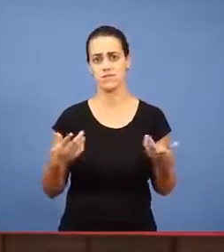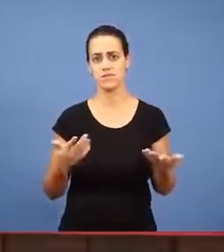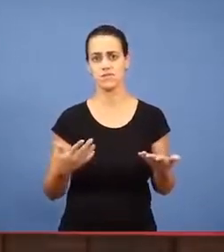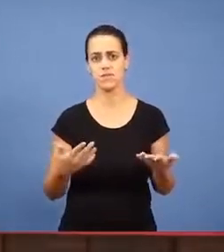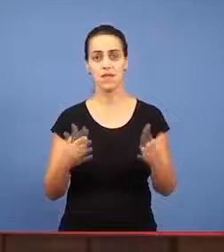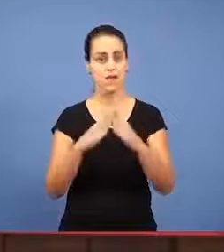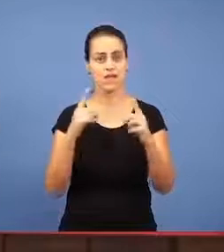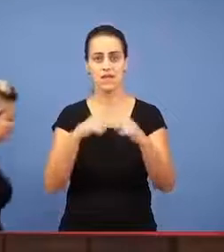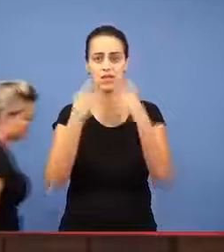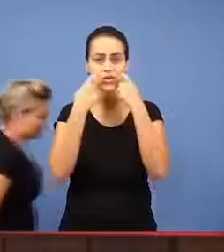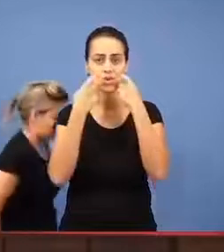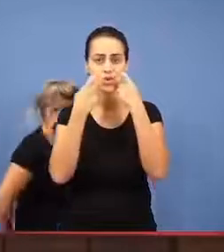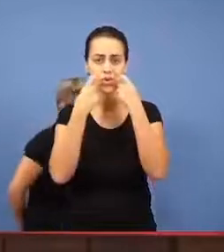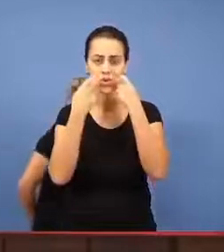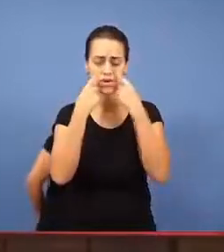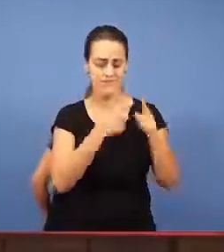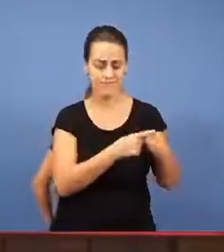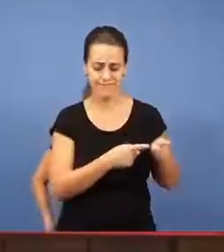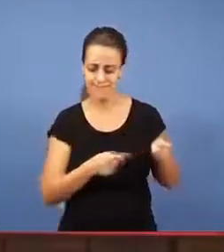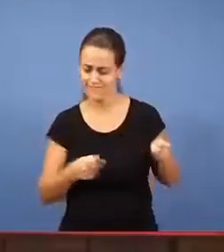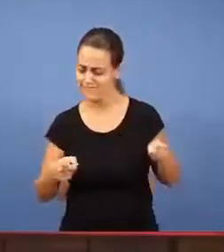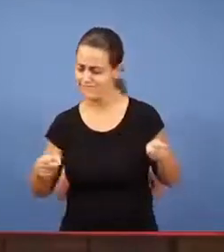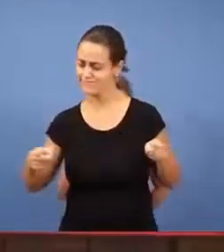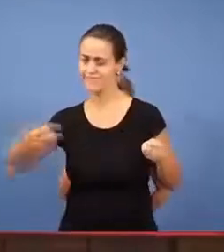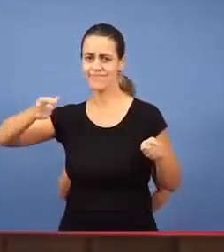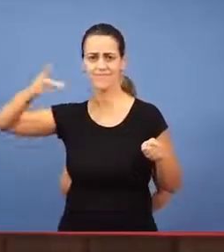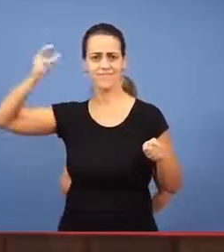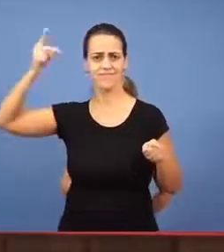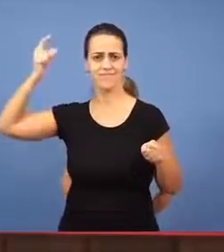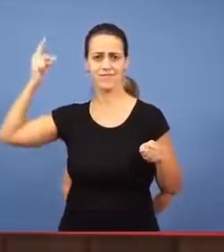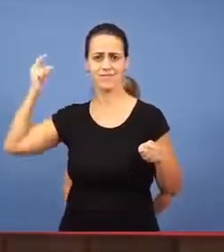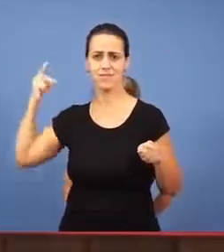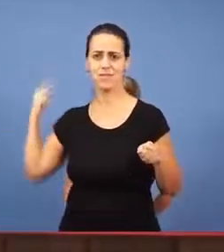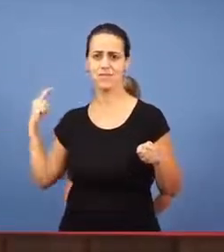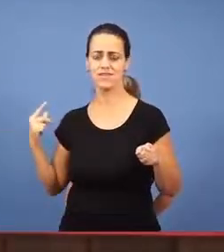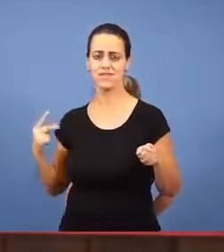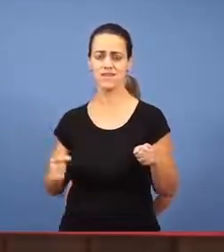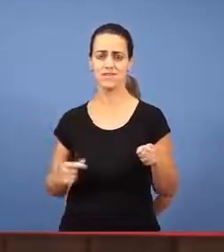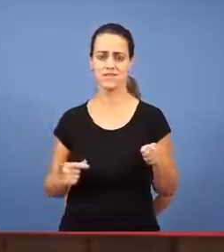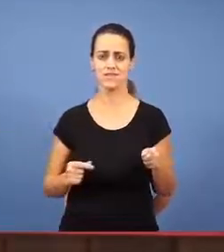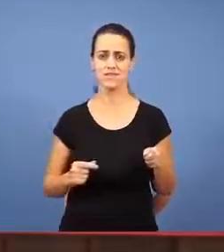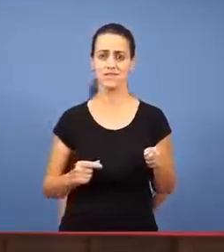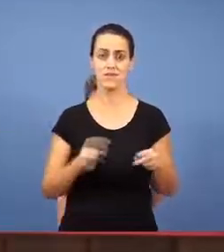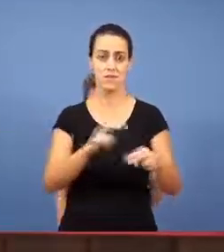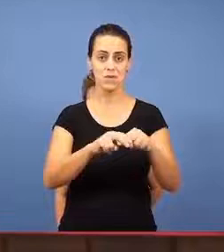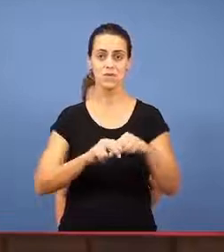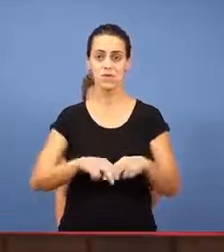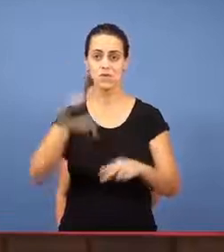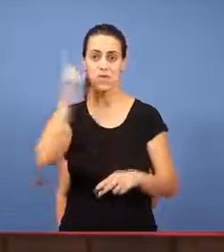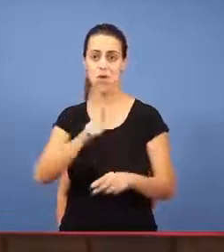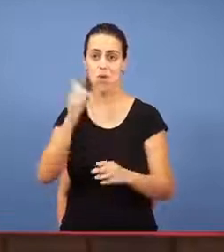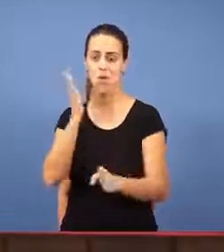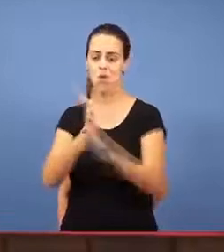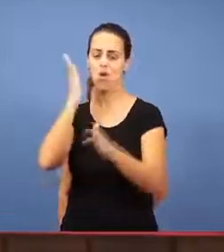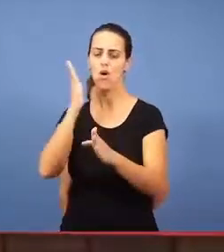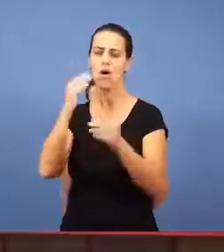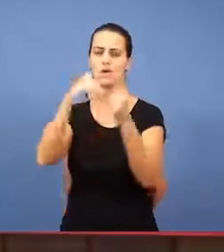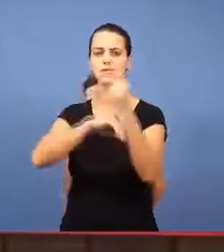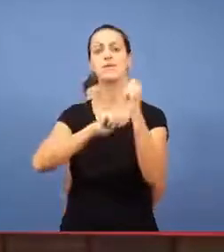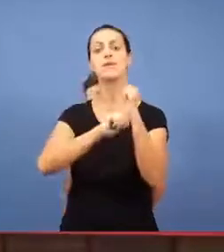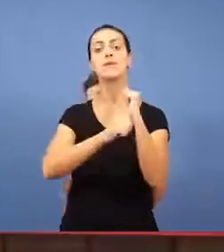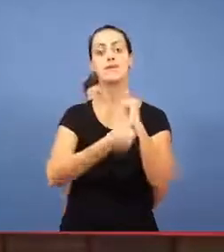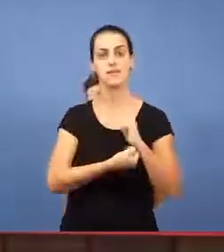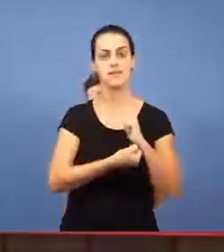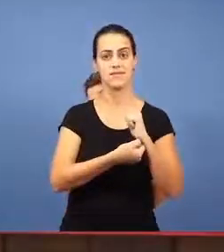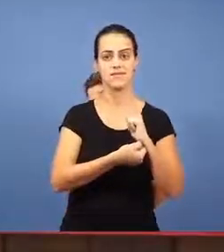in the past. No, the church has prayed for a long time and cried for a long time so that the enigma could